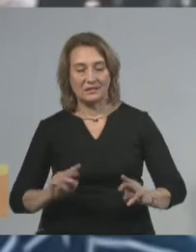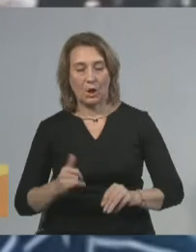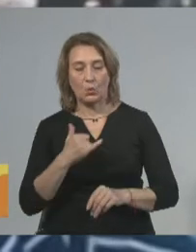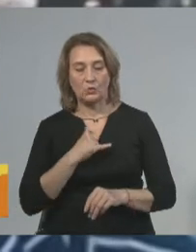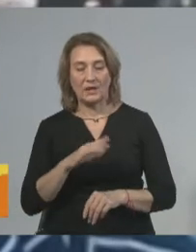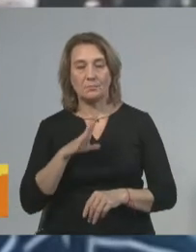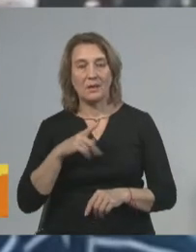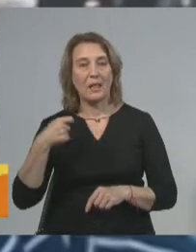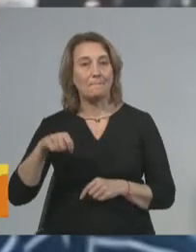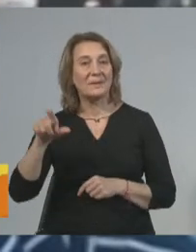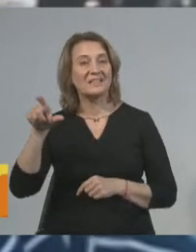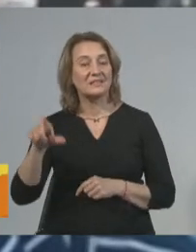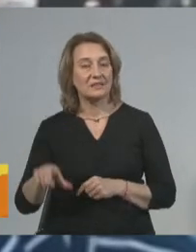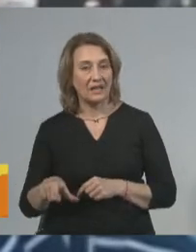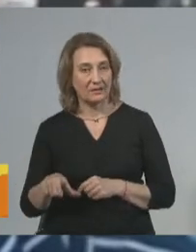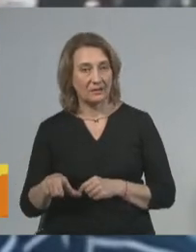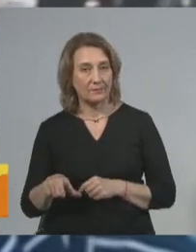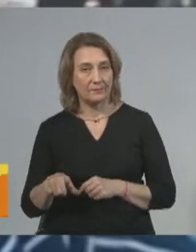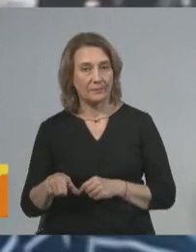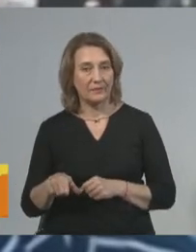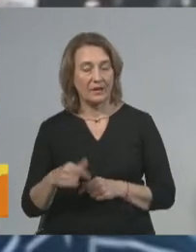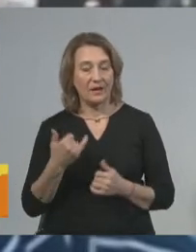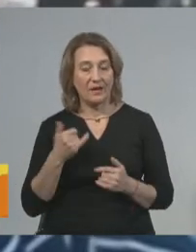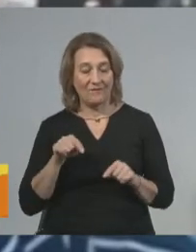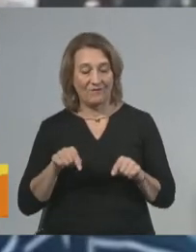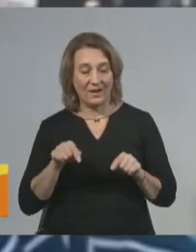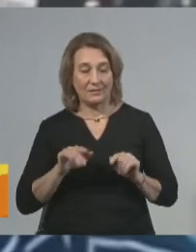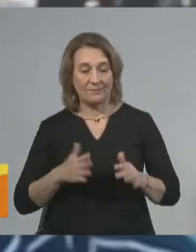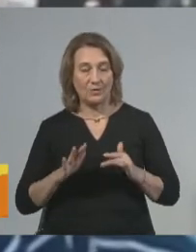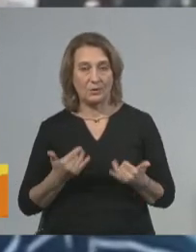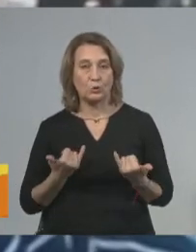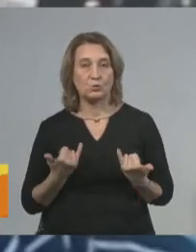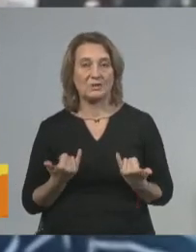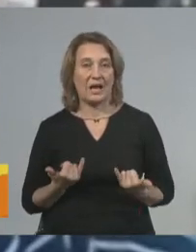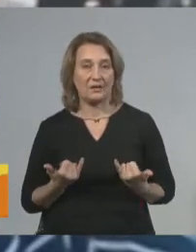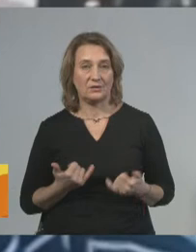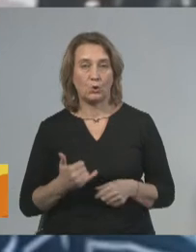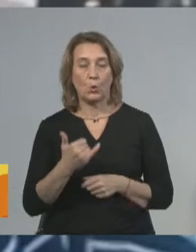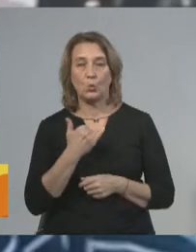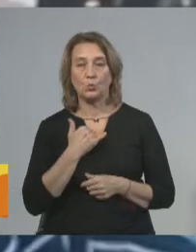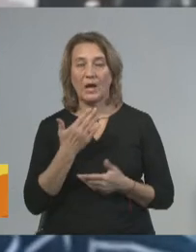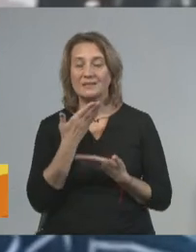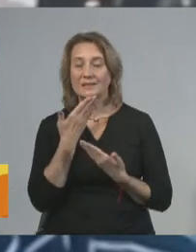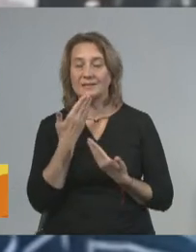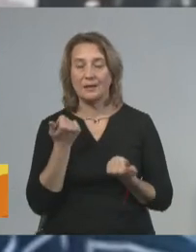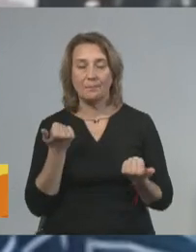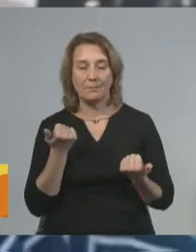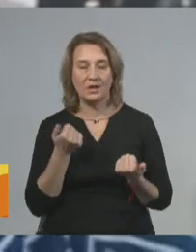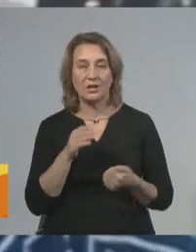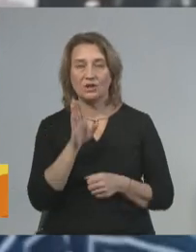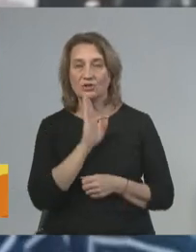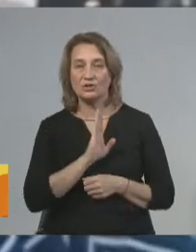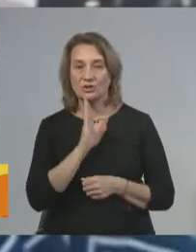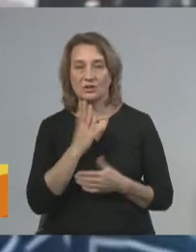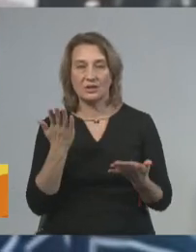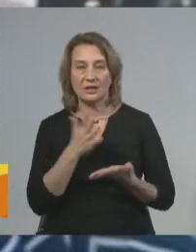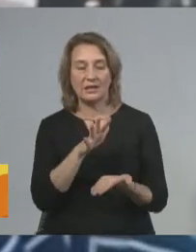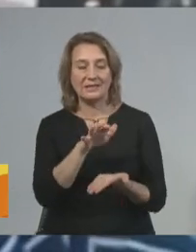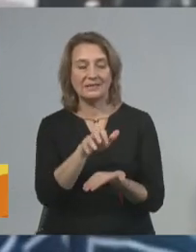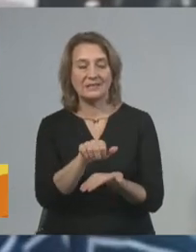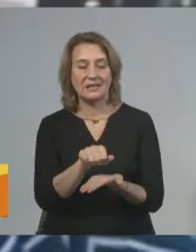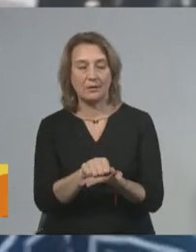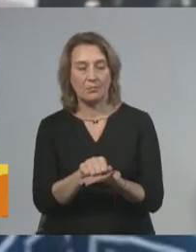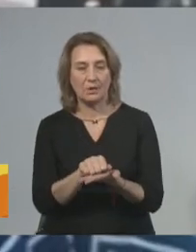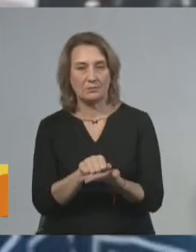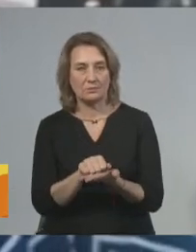uh now at this moment we don't have a woman that is in charge of a big political party we just had the national